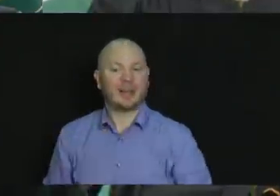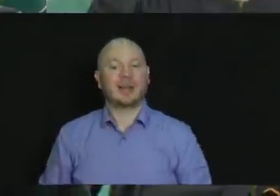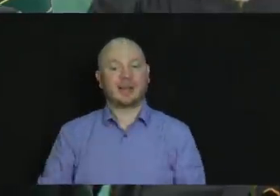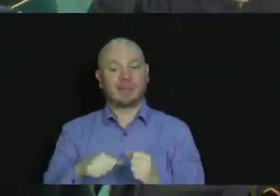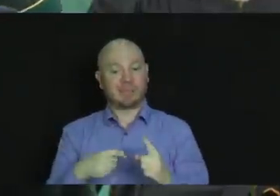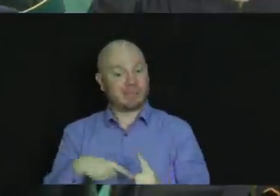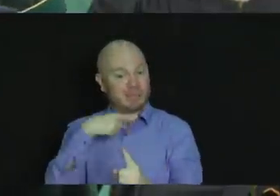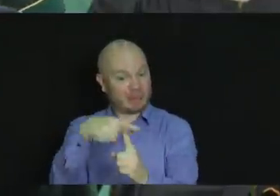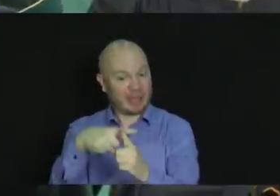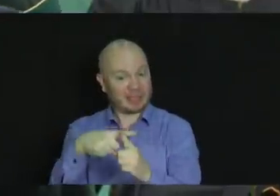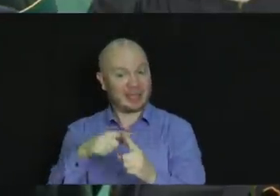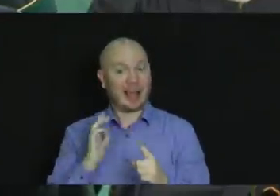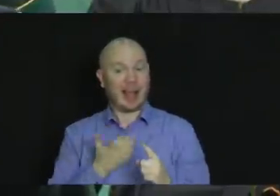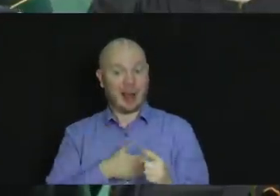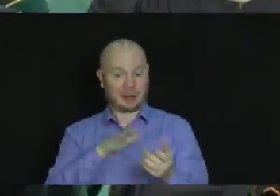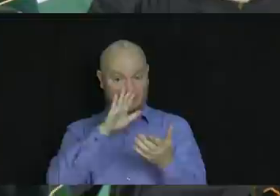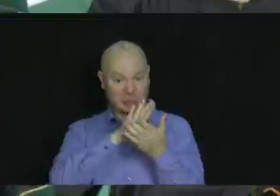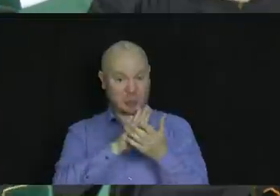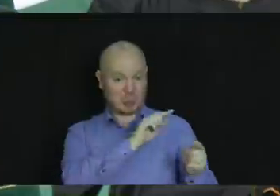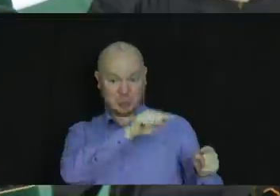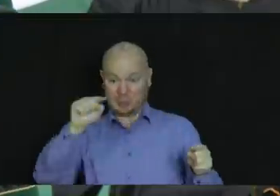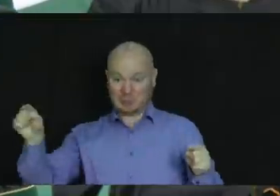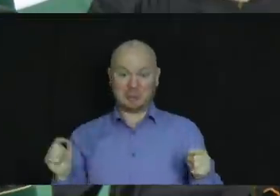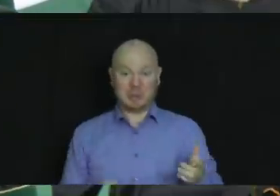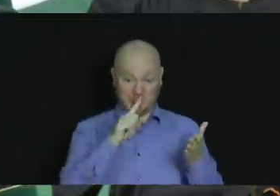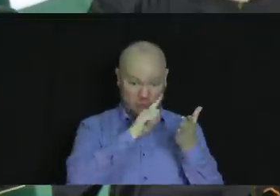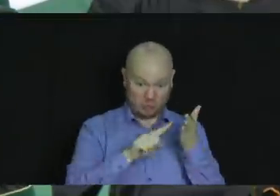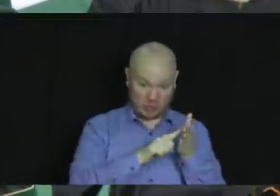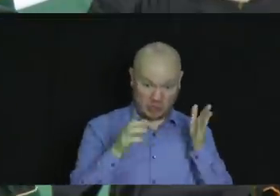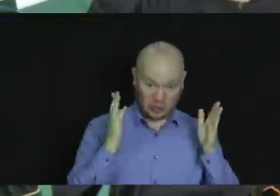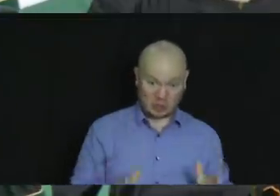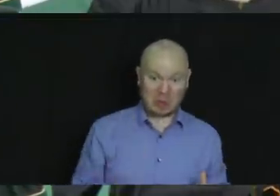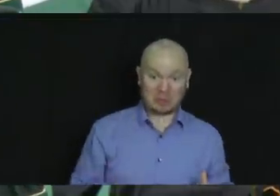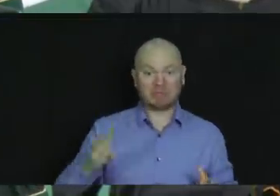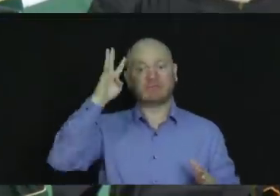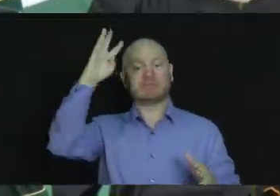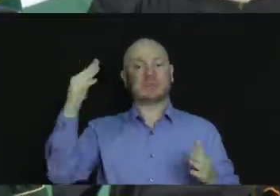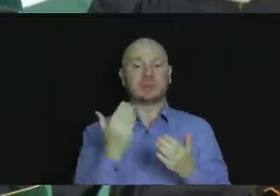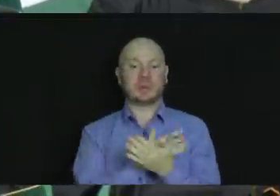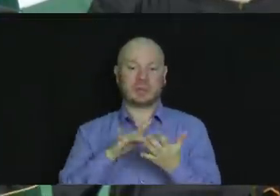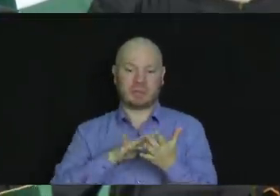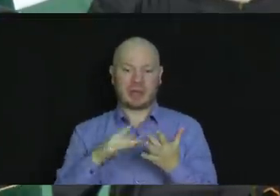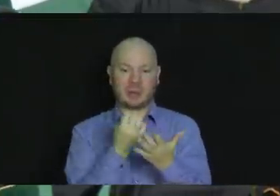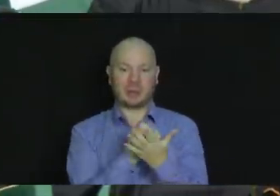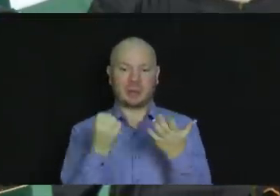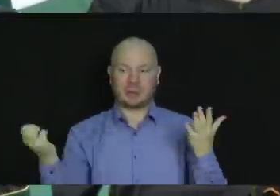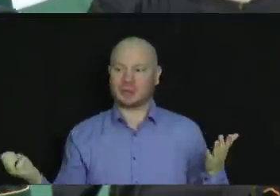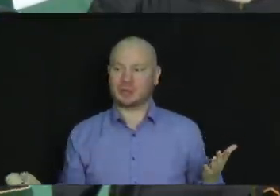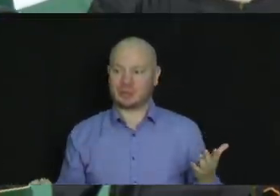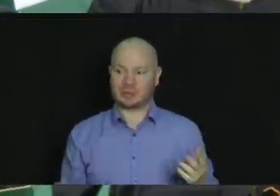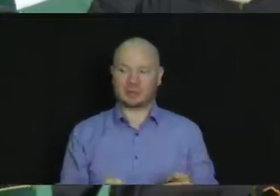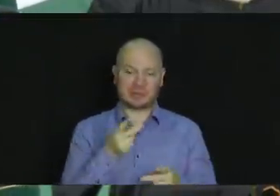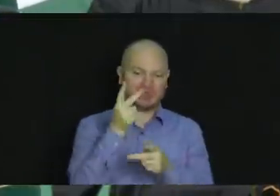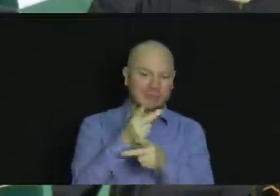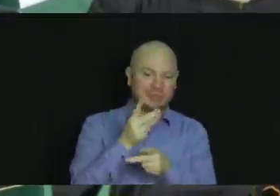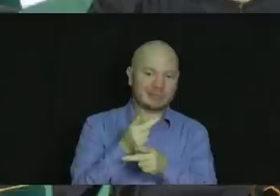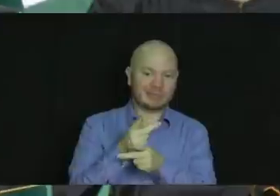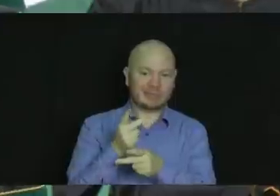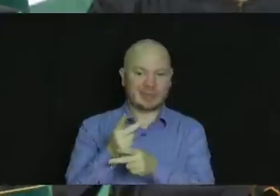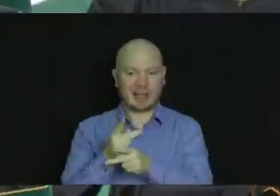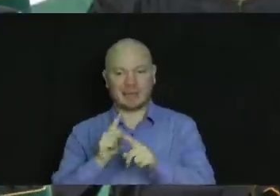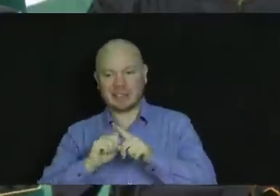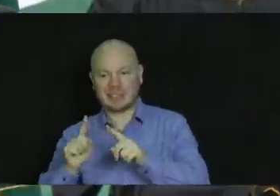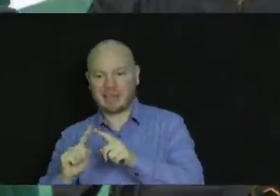our campuses who've created new medical equipment to address dangerous shortages and